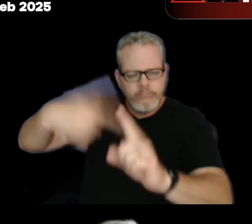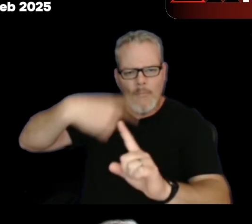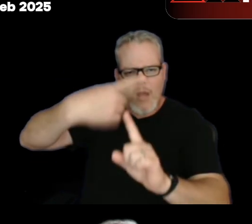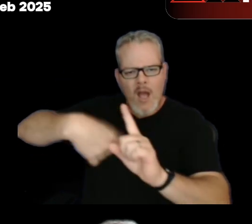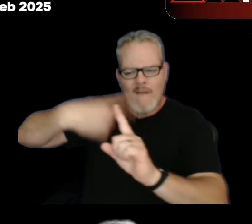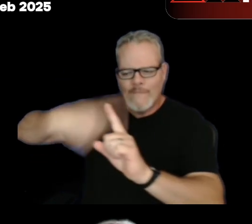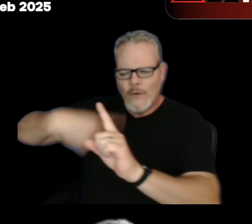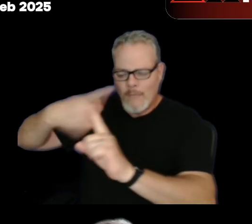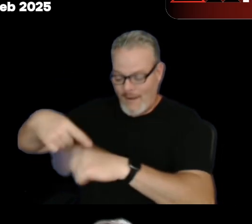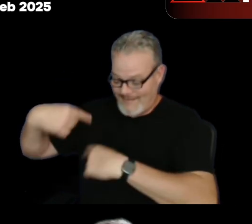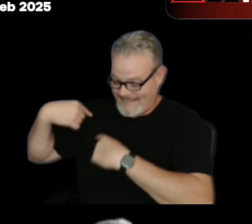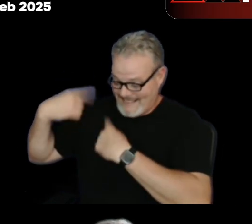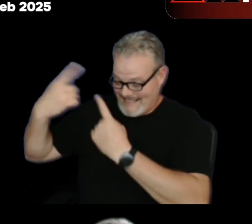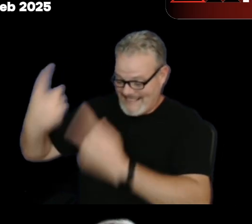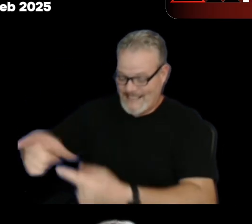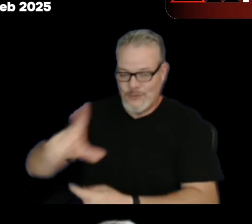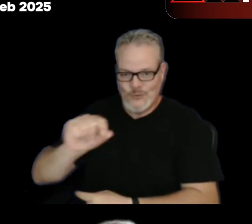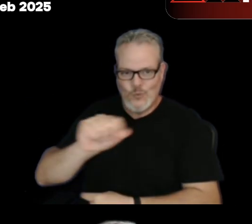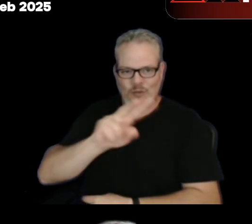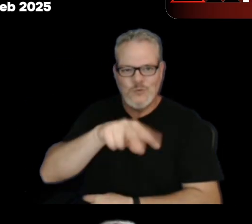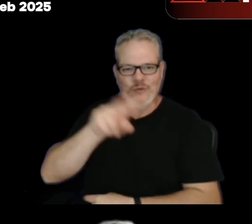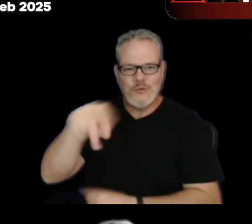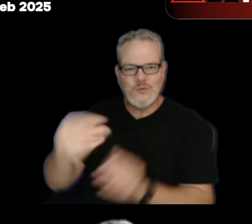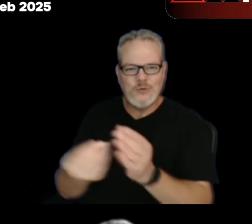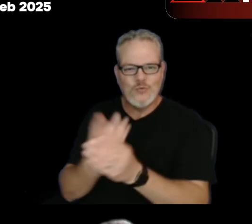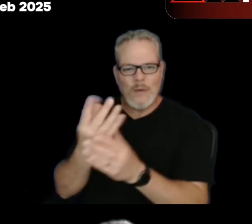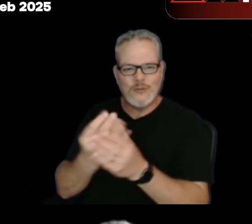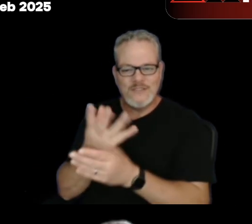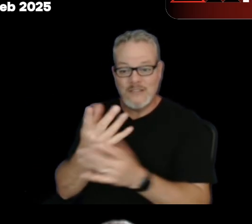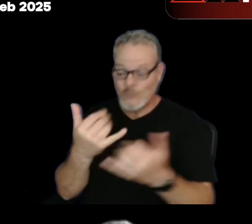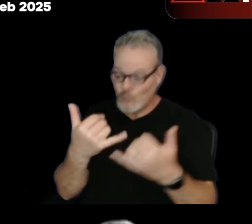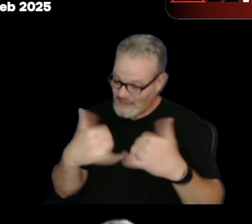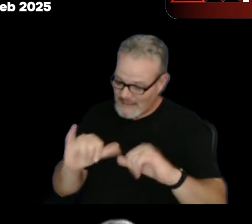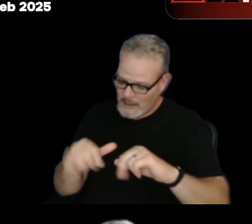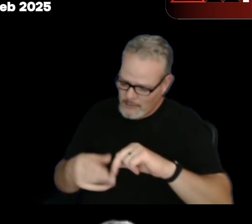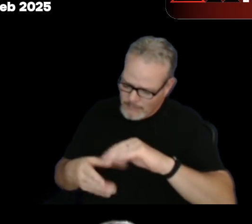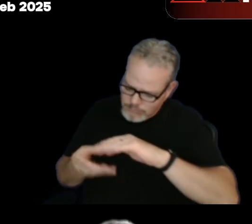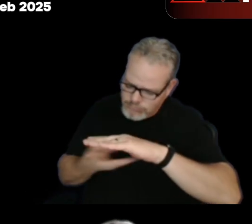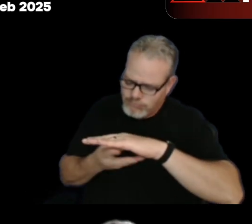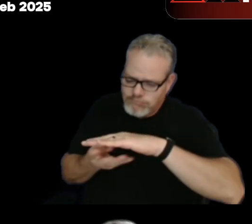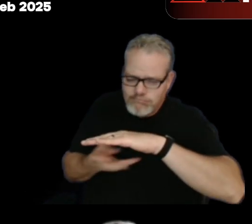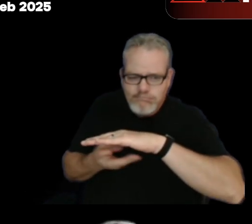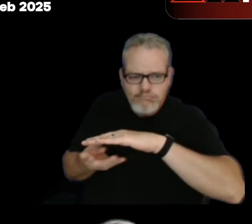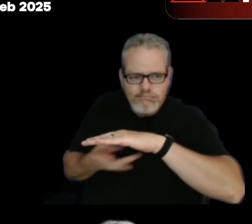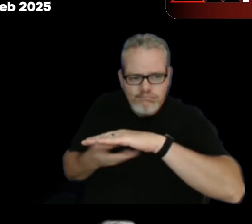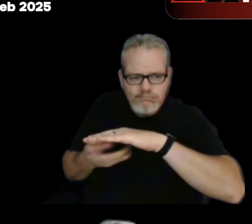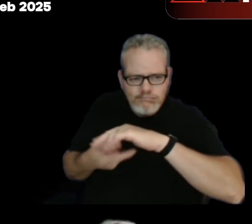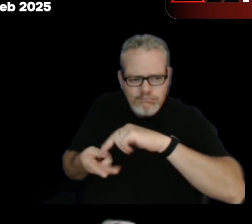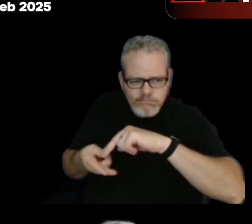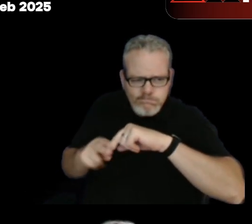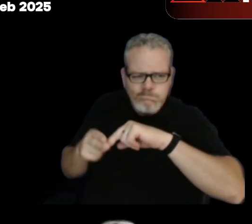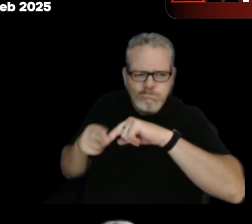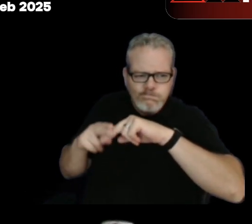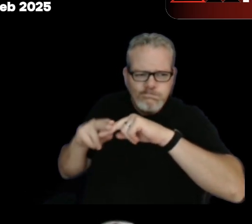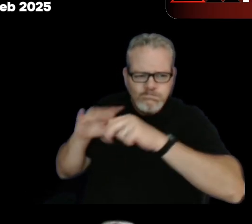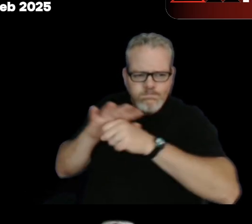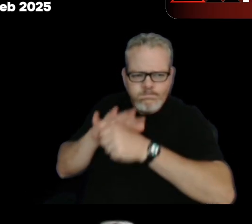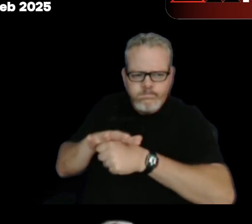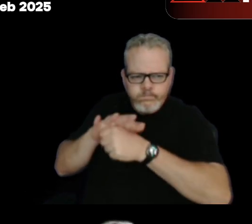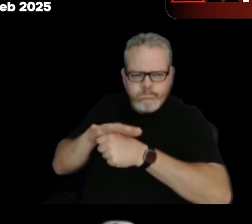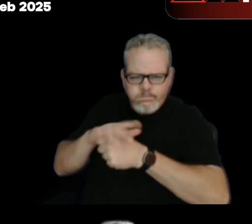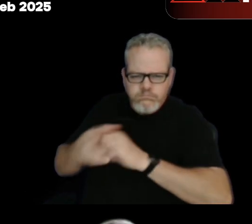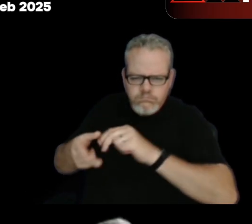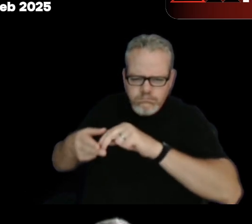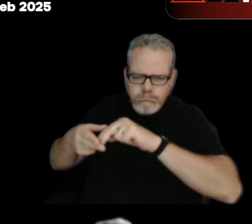eruption. So here we are in that pattern, still recharging the volcano. And you can see that through this vertical